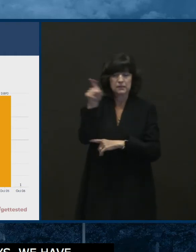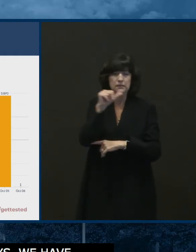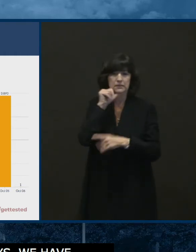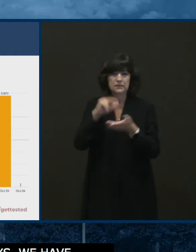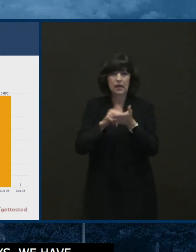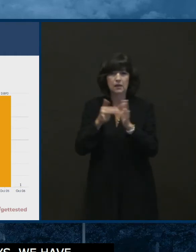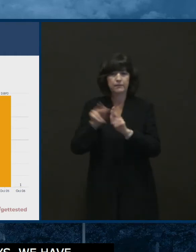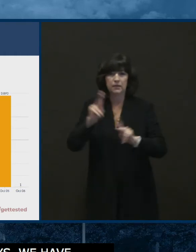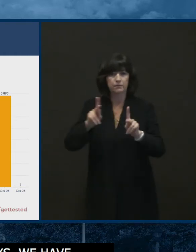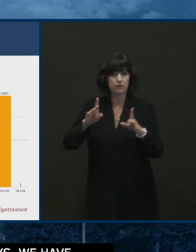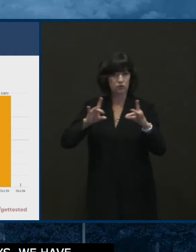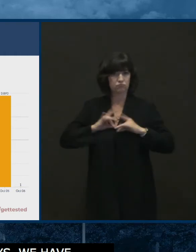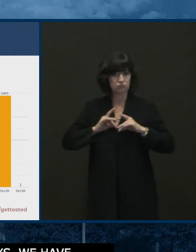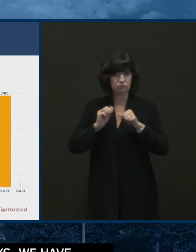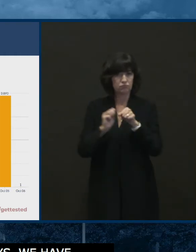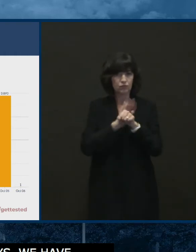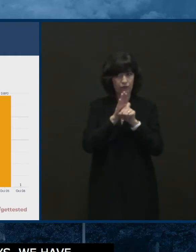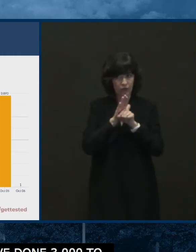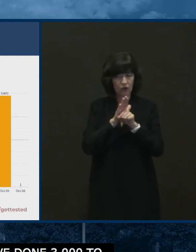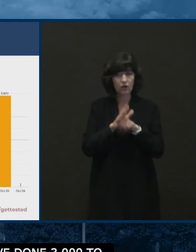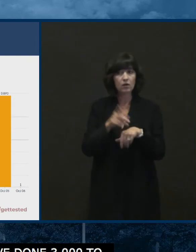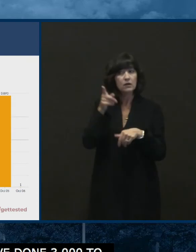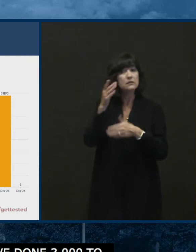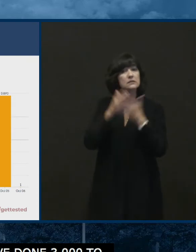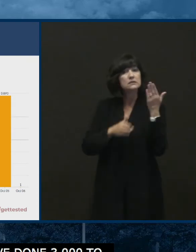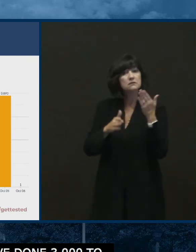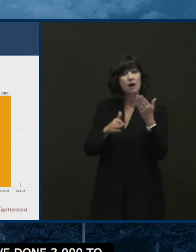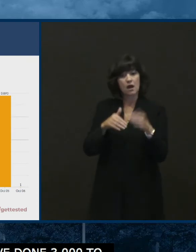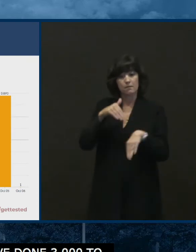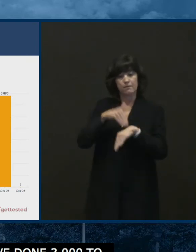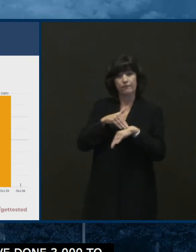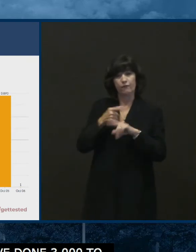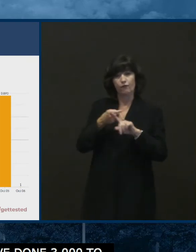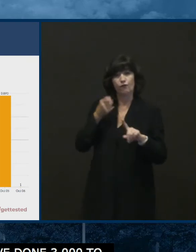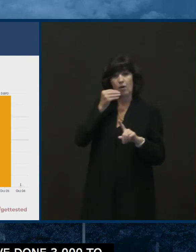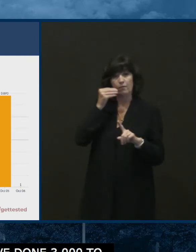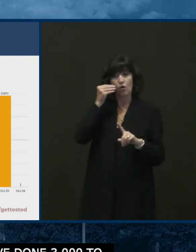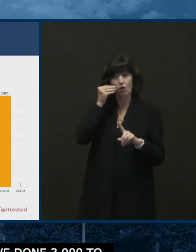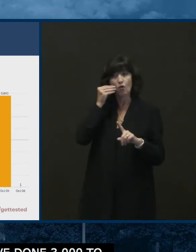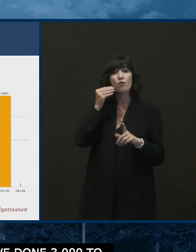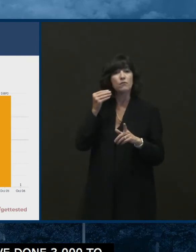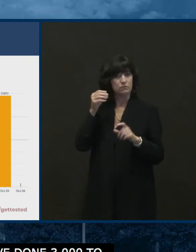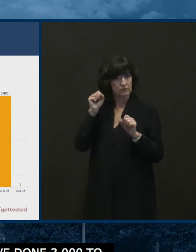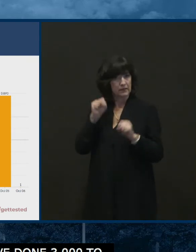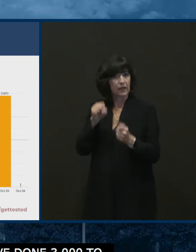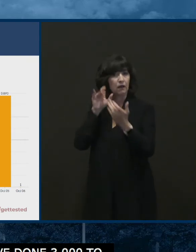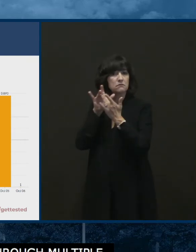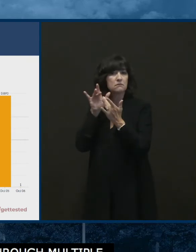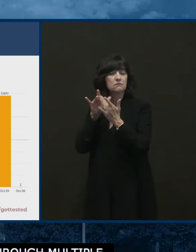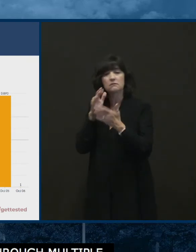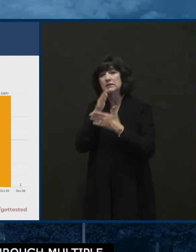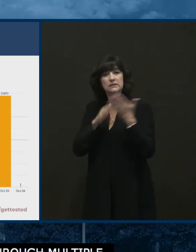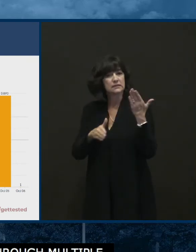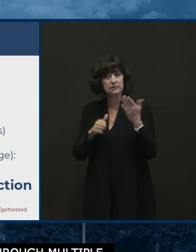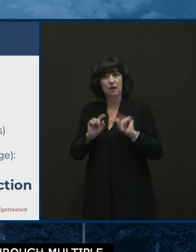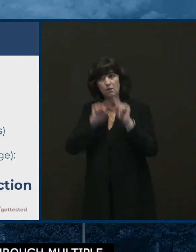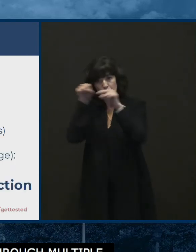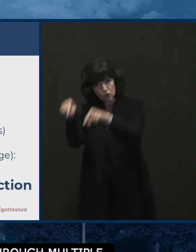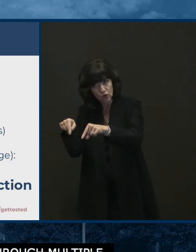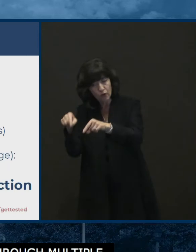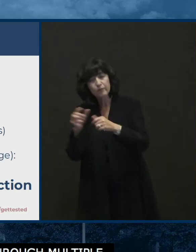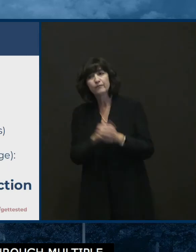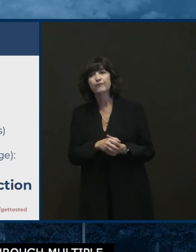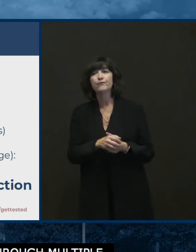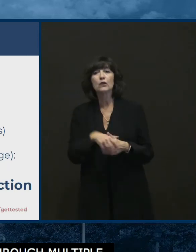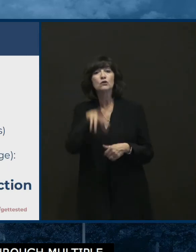through multiple sites, the at-home access, the static locations, et cetera. So just wanted to give an update on that. So